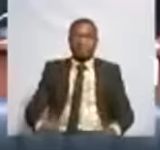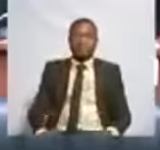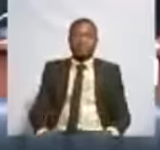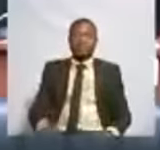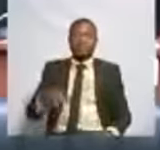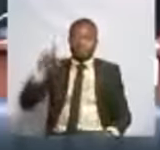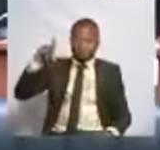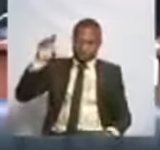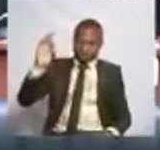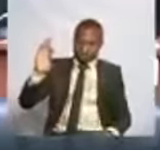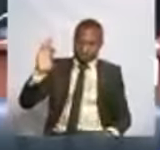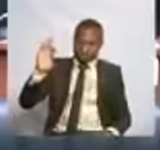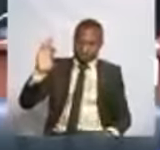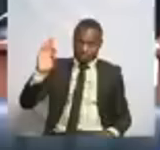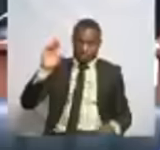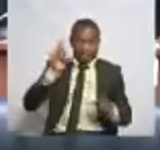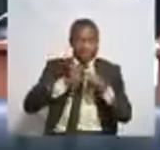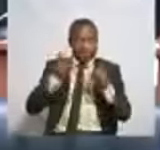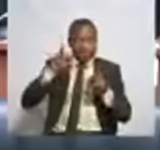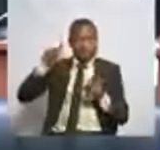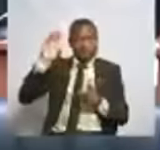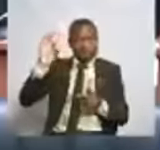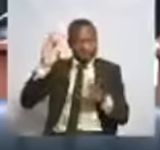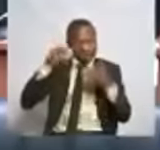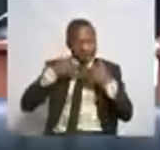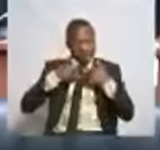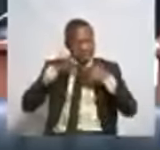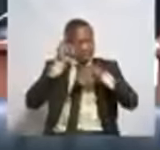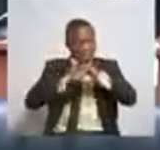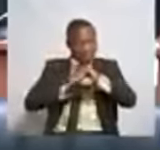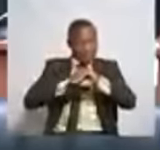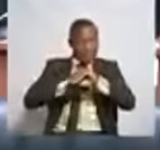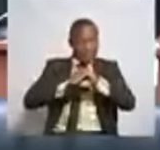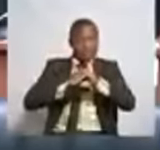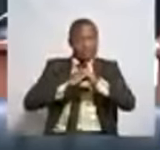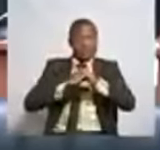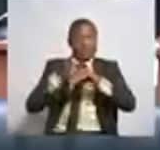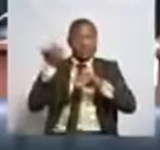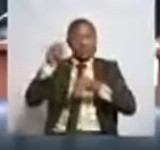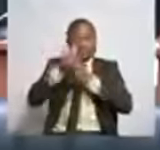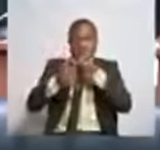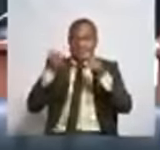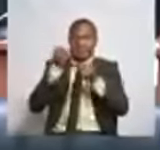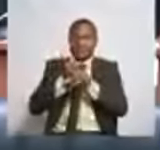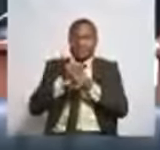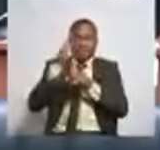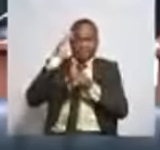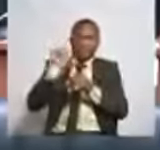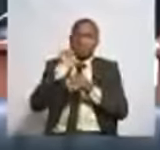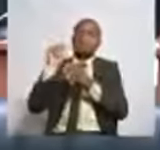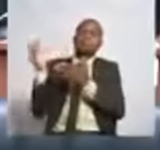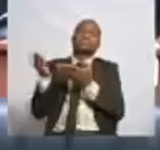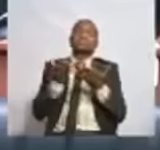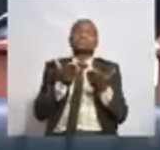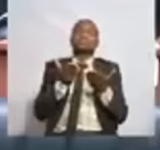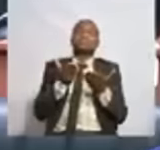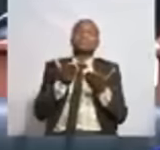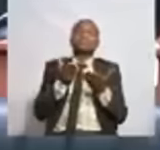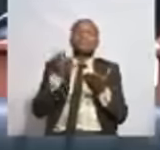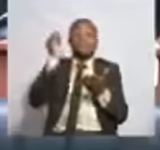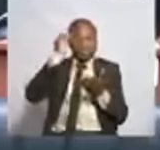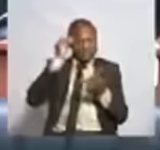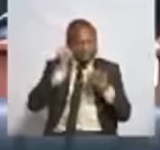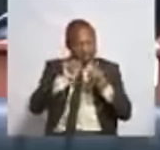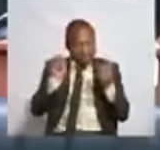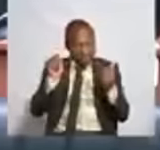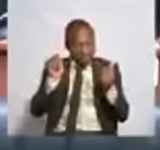PF. It is PF. But PF had their time in 10 years. Why didn't they just click it? They know very